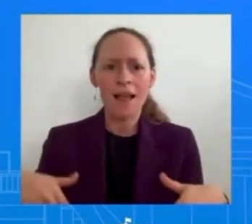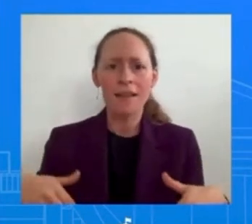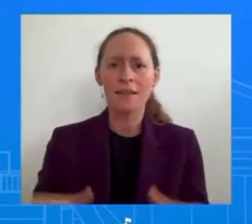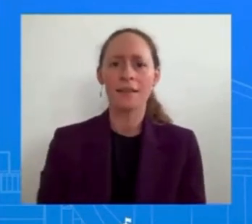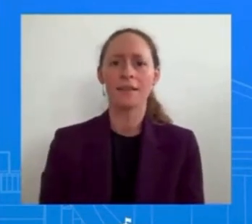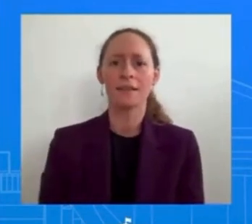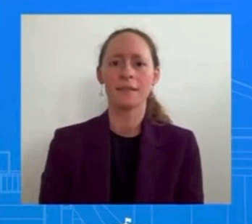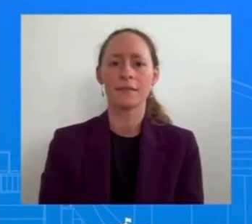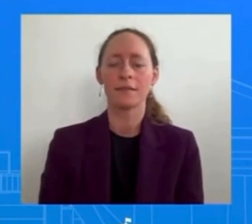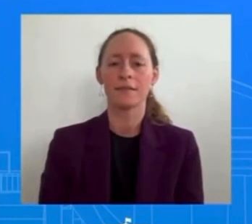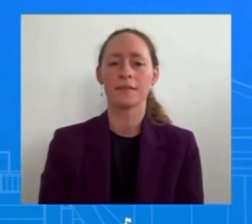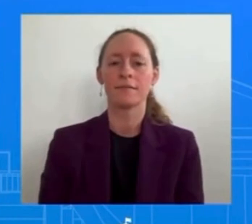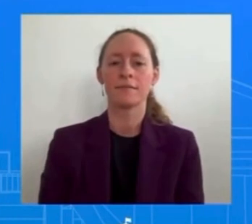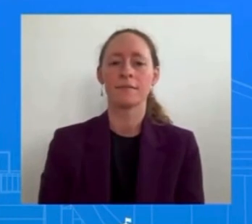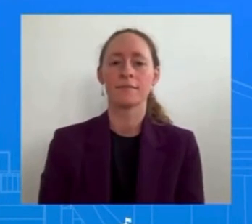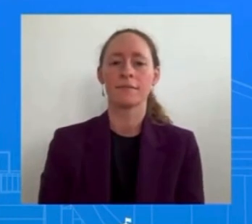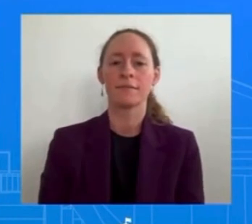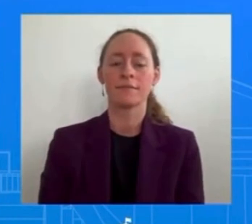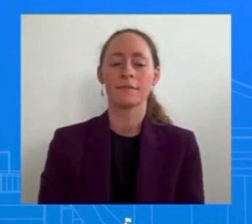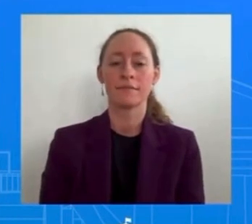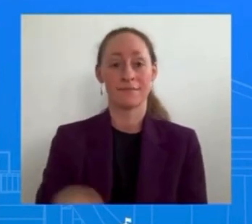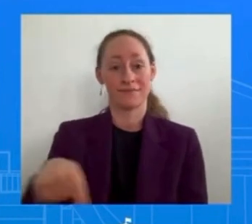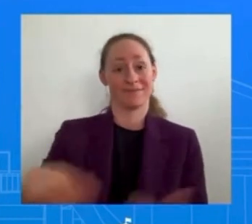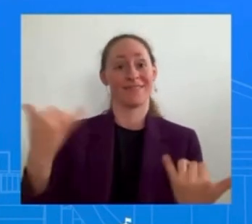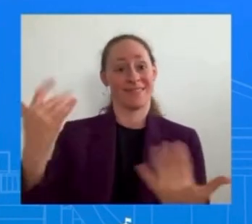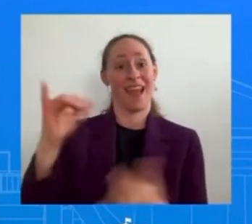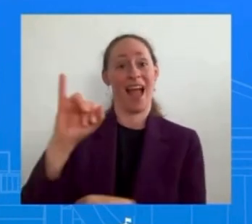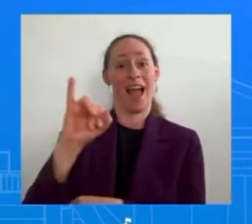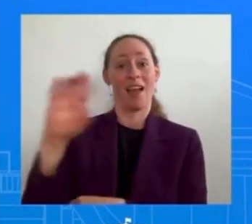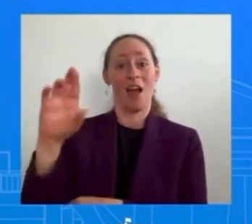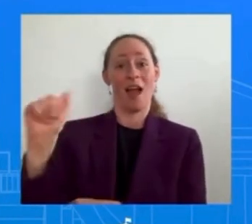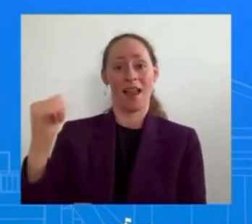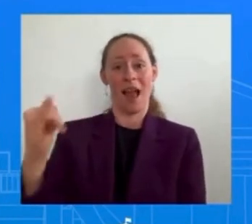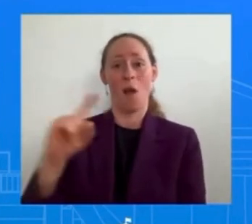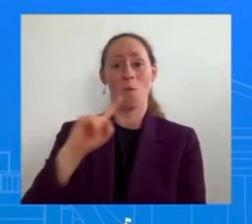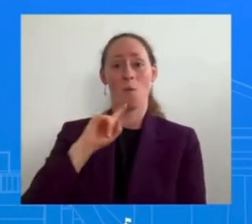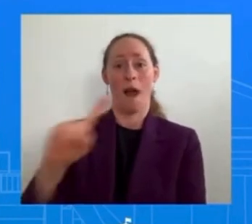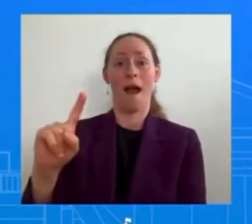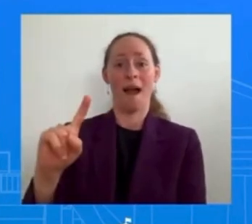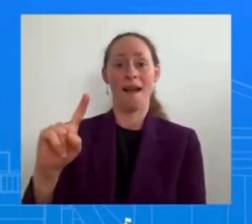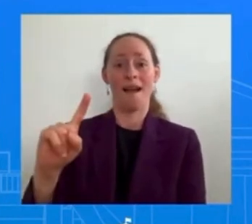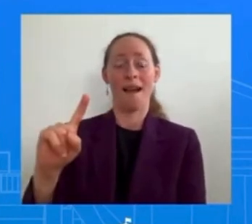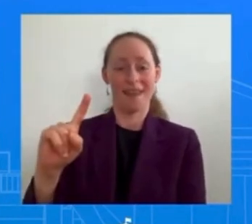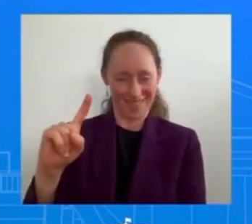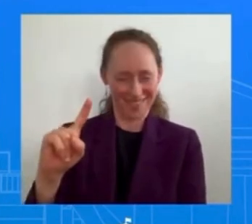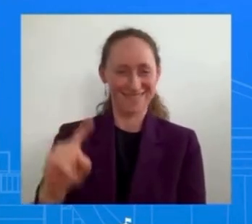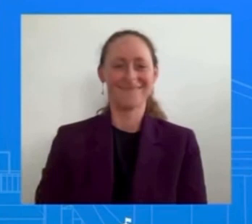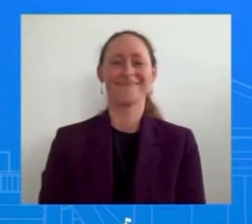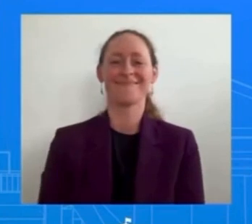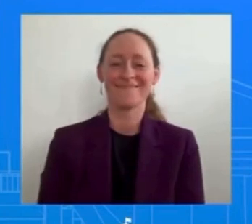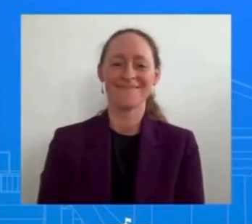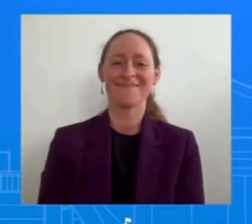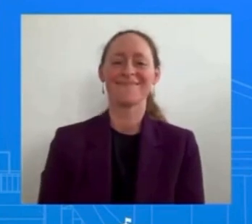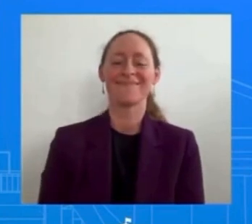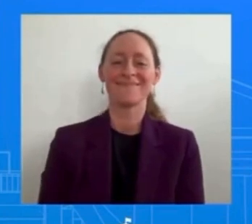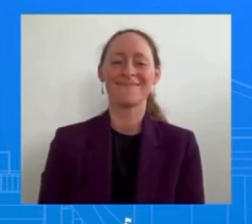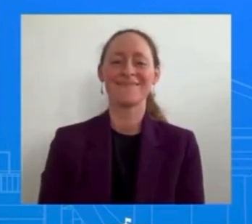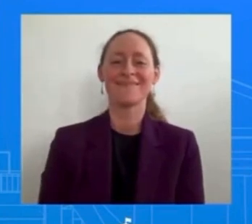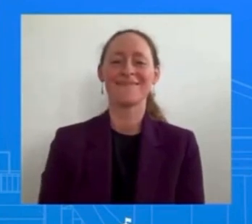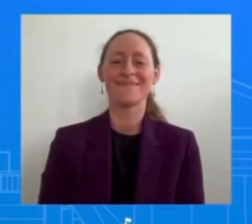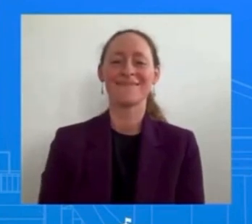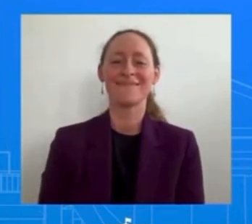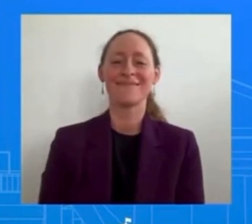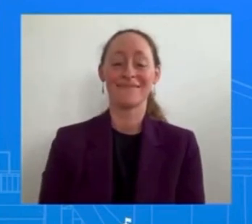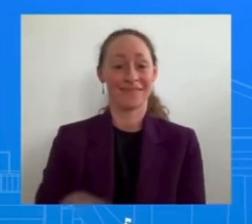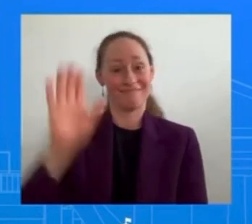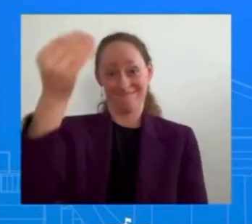couldn't help myself. Sorry. Up and running. So that's very excited. We're very excited about the Inflation Reduction Act and everything that it's doing. And with